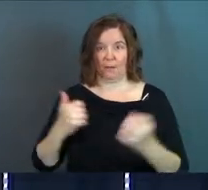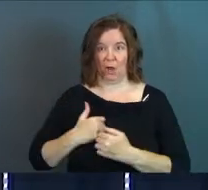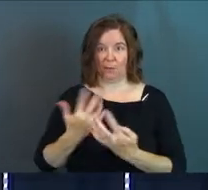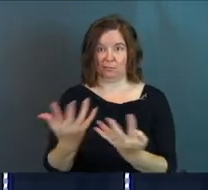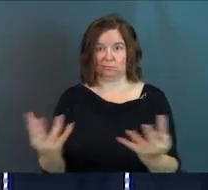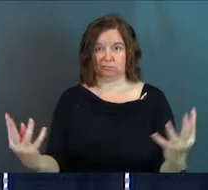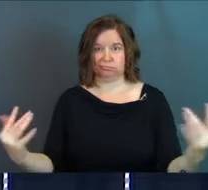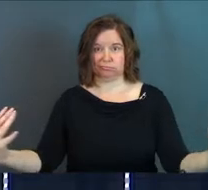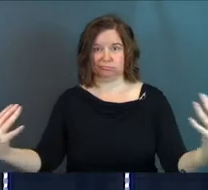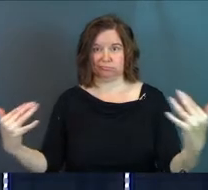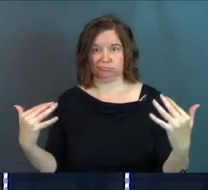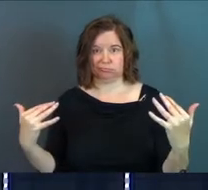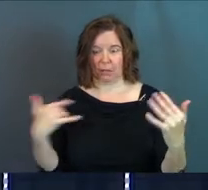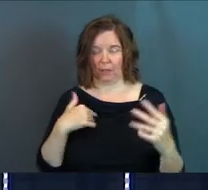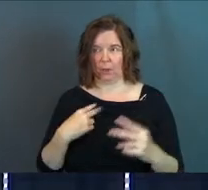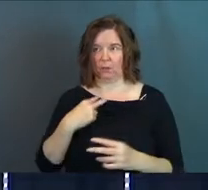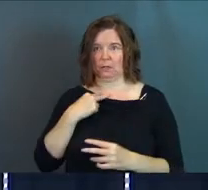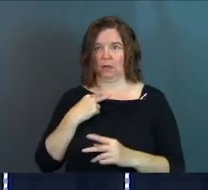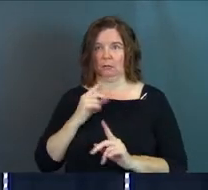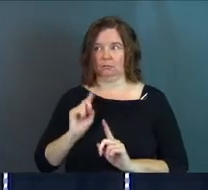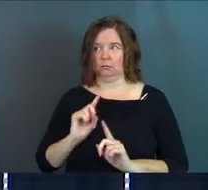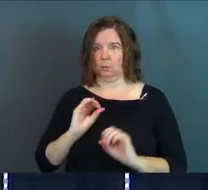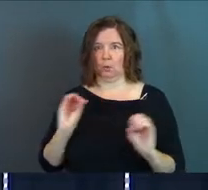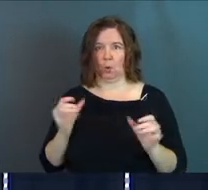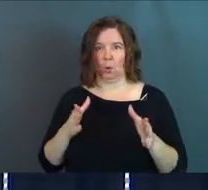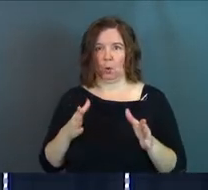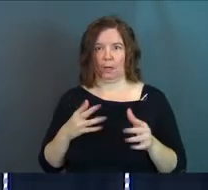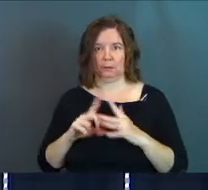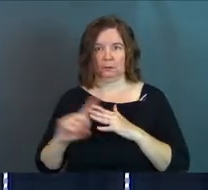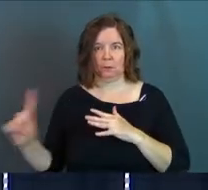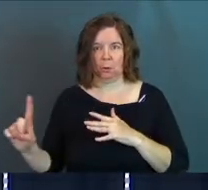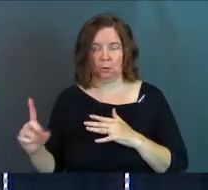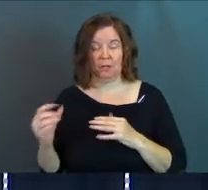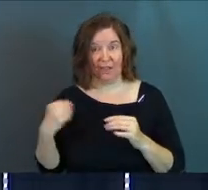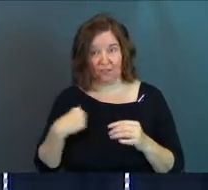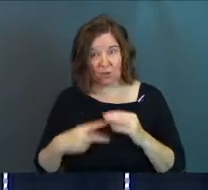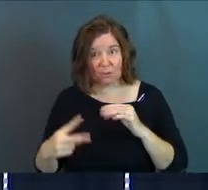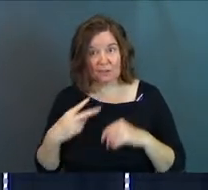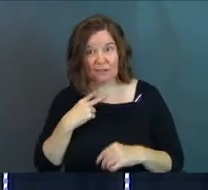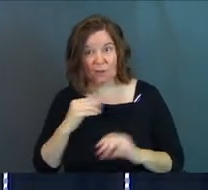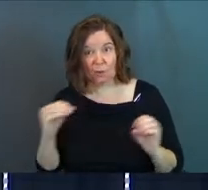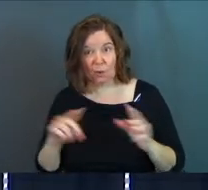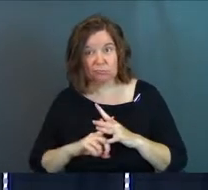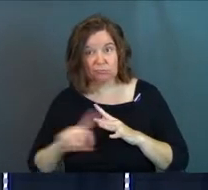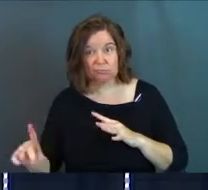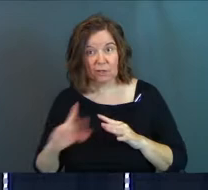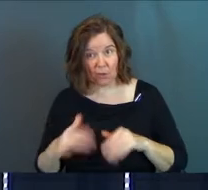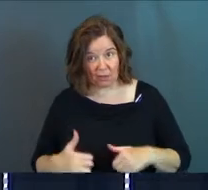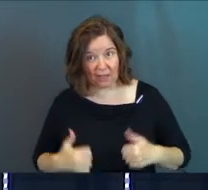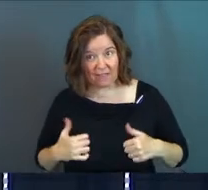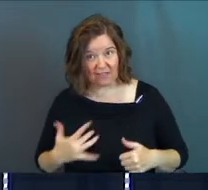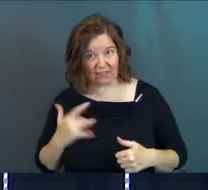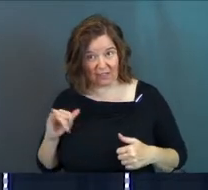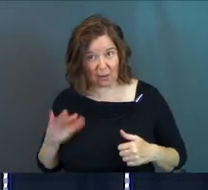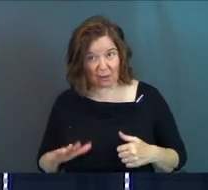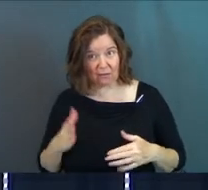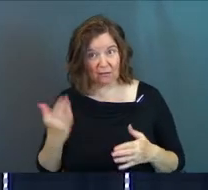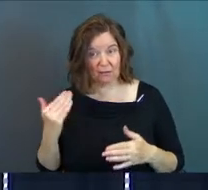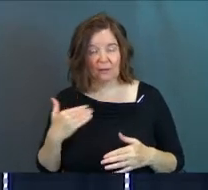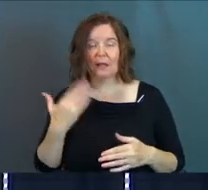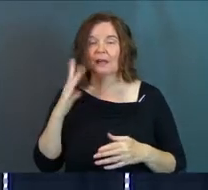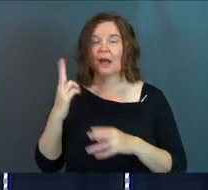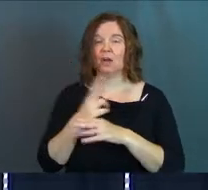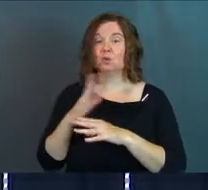were absolutely trapped with no way out. Have you ever been trapped with no way out in your life? And God